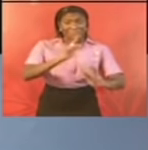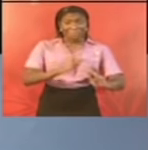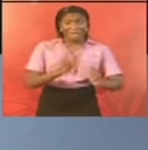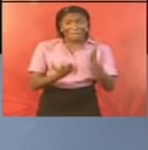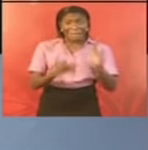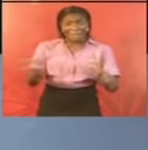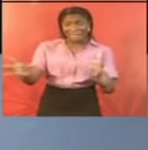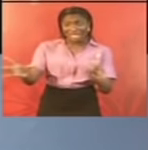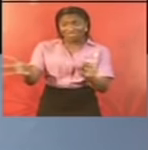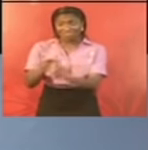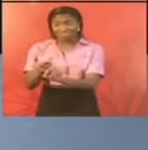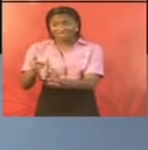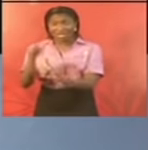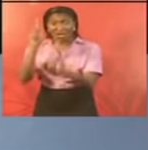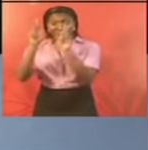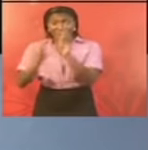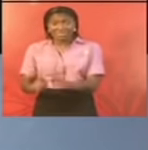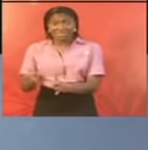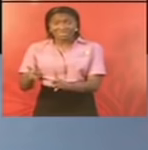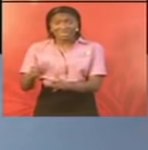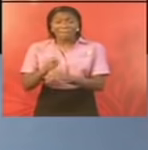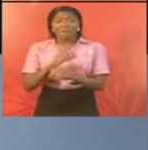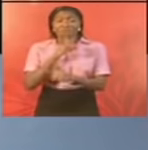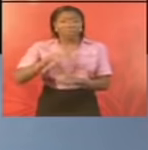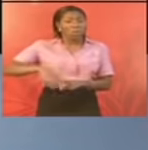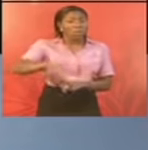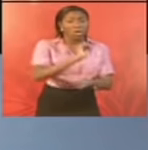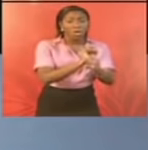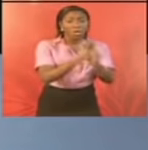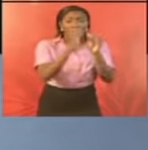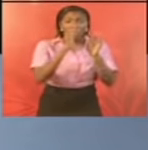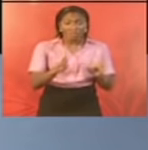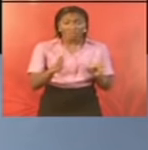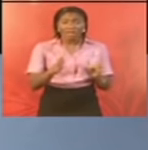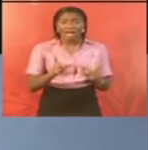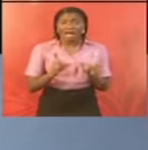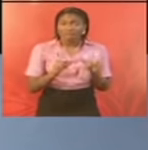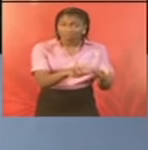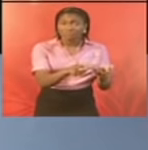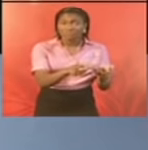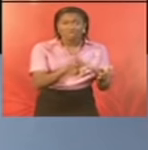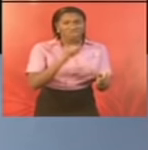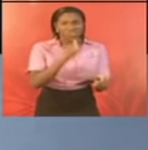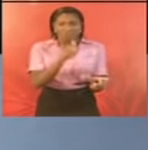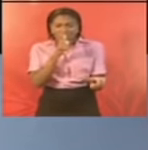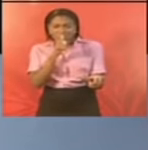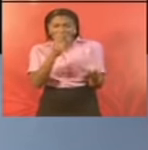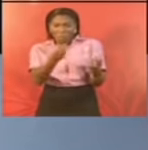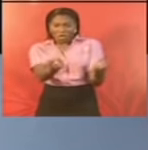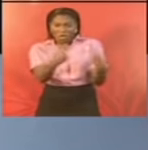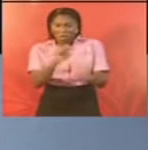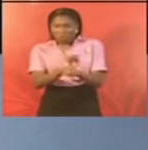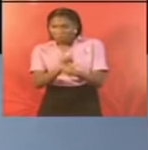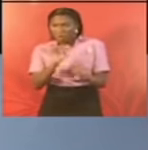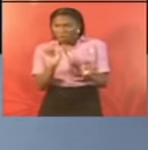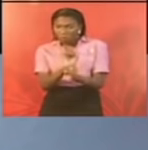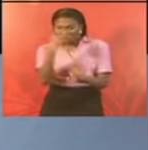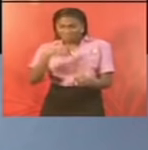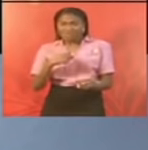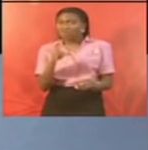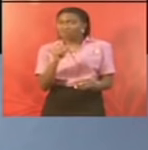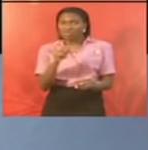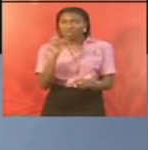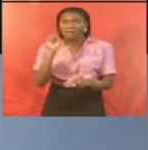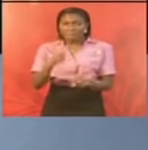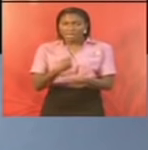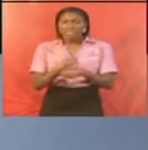positive person, whether or not they get isolated and subsequently tested. And should the health ministry become aware of such practices,